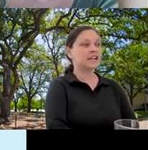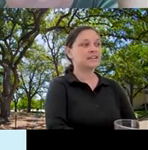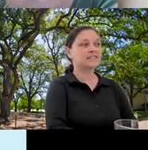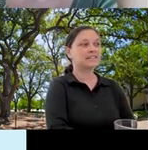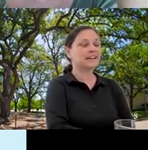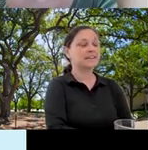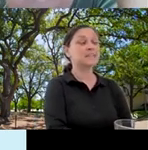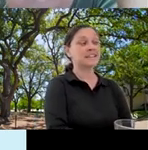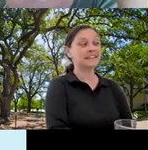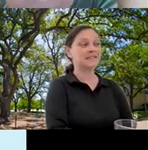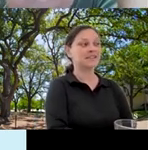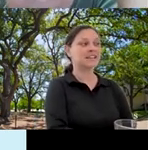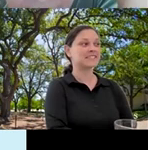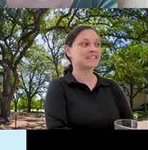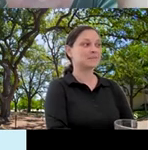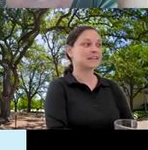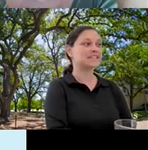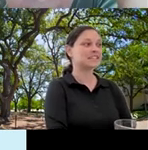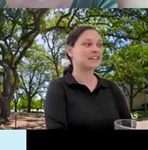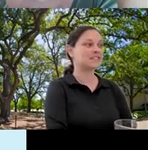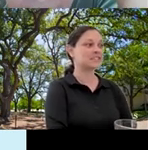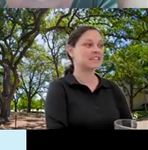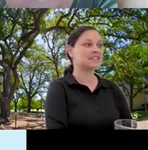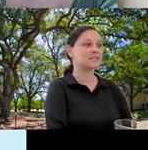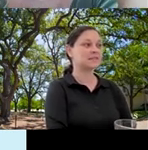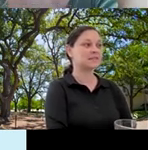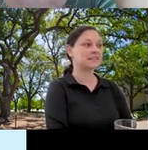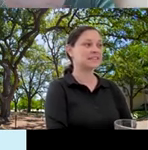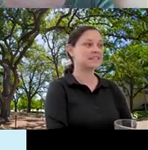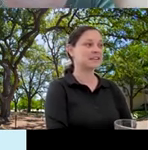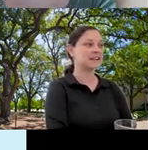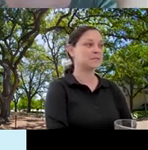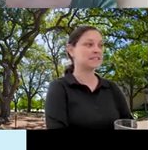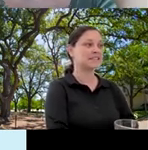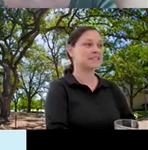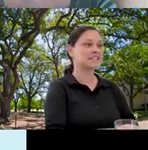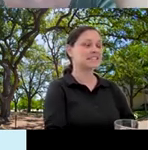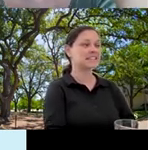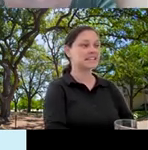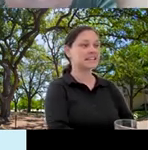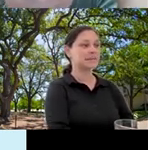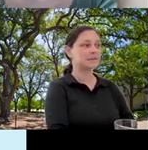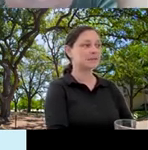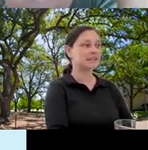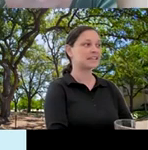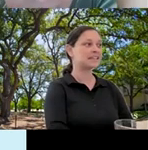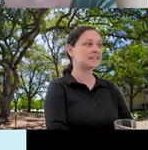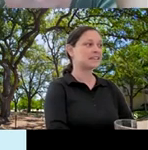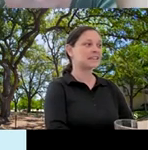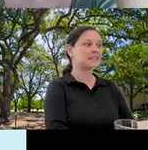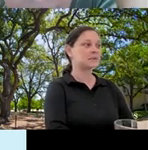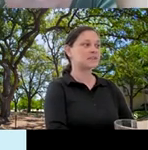Every child, number 10, every child can manage and understand their feelings, resiliency, and